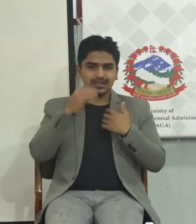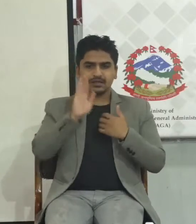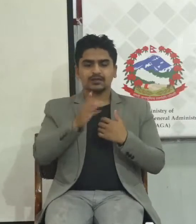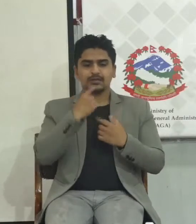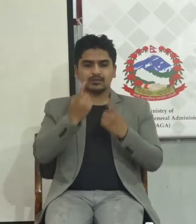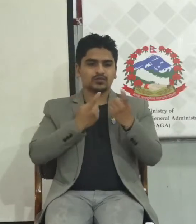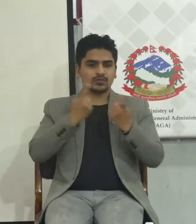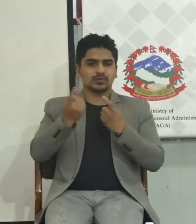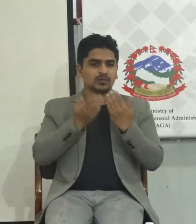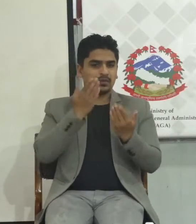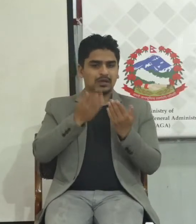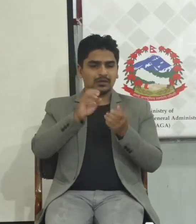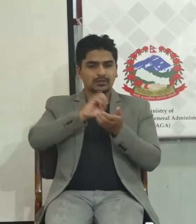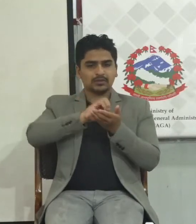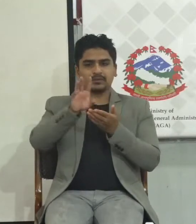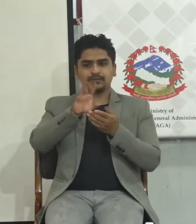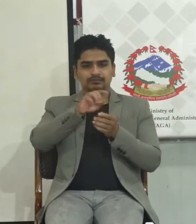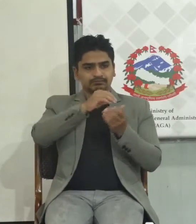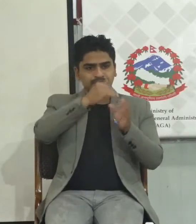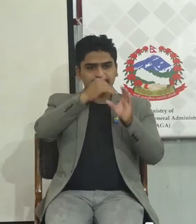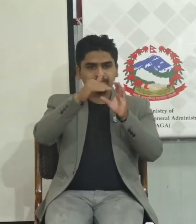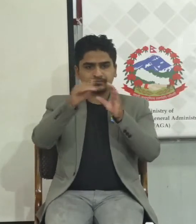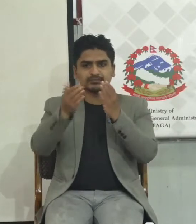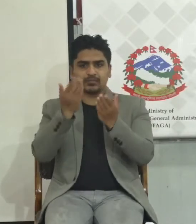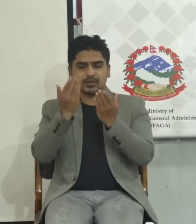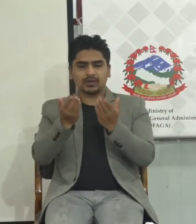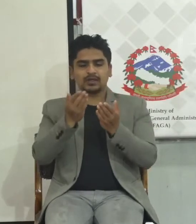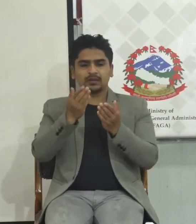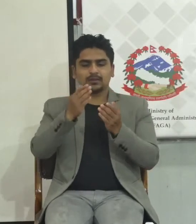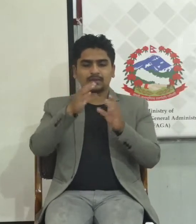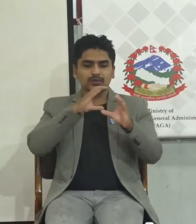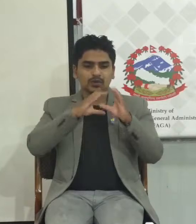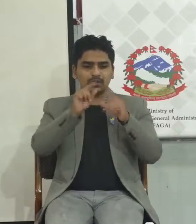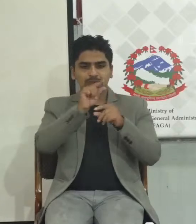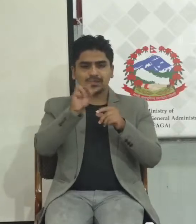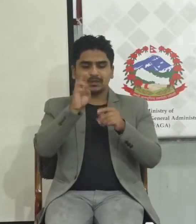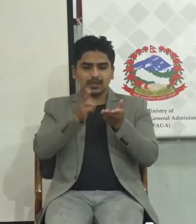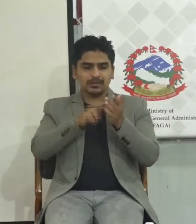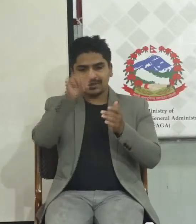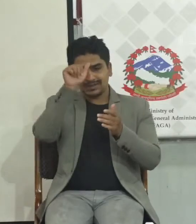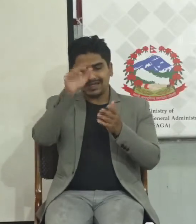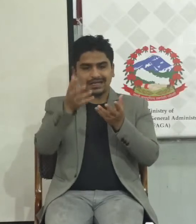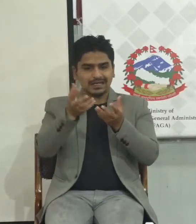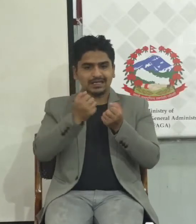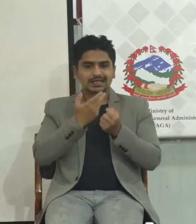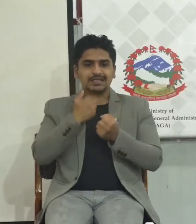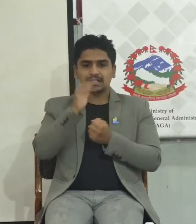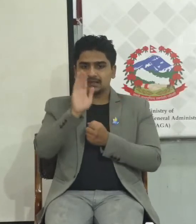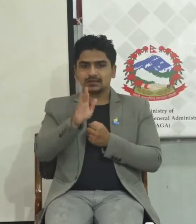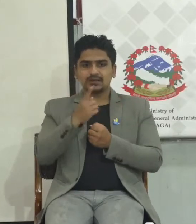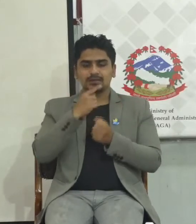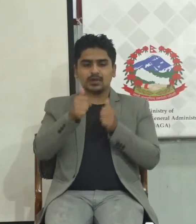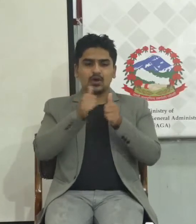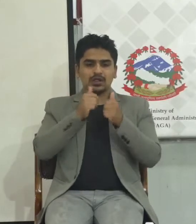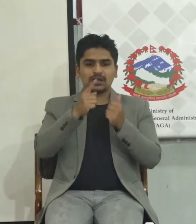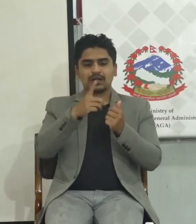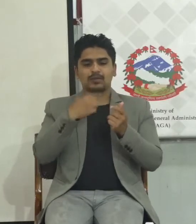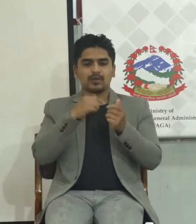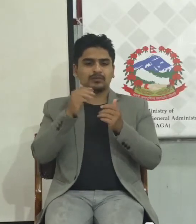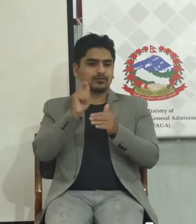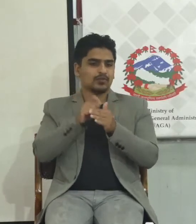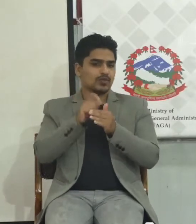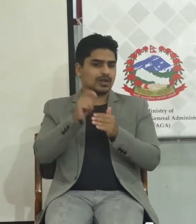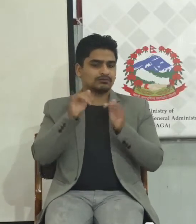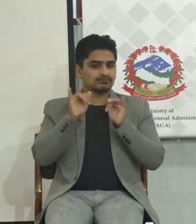information regarding the communications, I'll be more than happy to further interactions. So there's a Twitter handle and Facebook page is there. You can